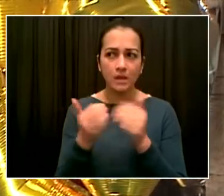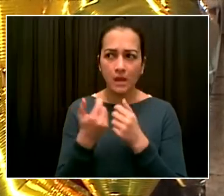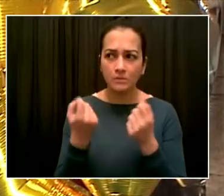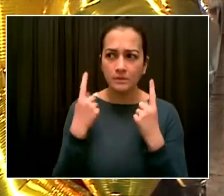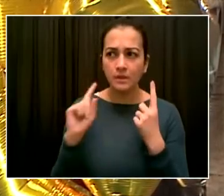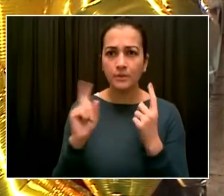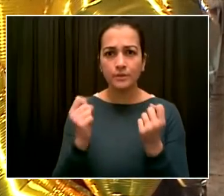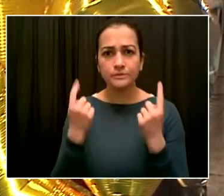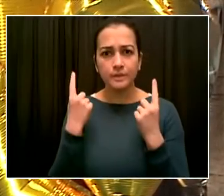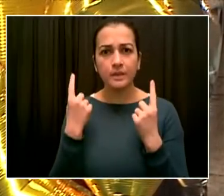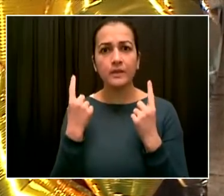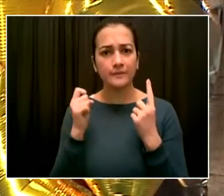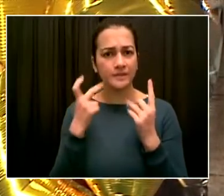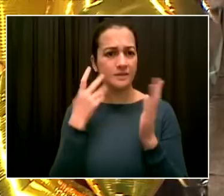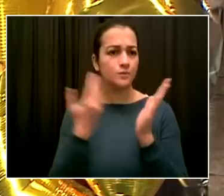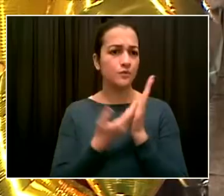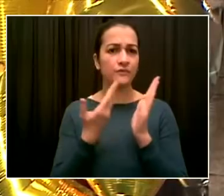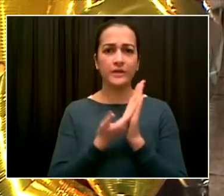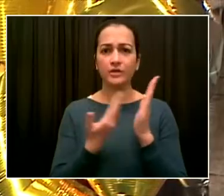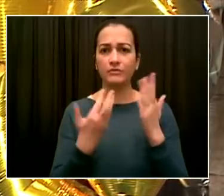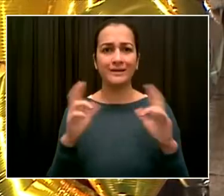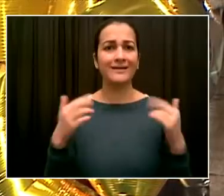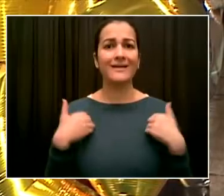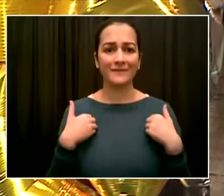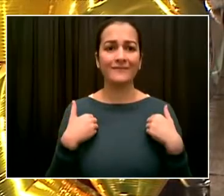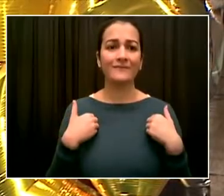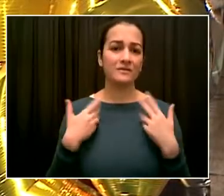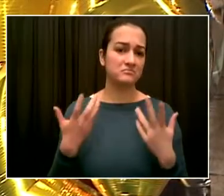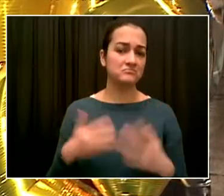question goes to Elizabeth Kim from Gothamist.